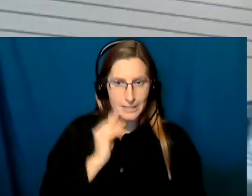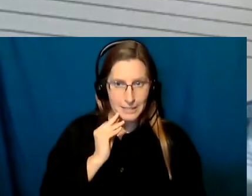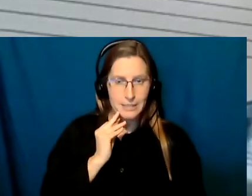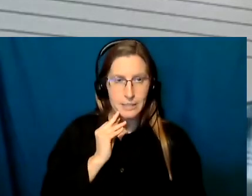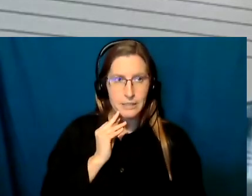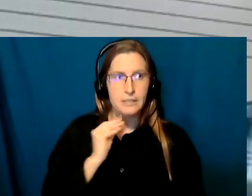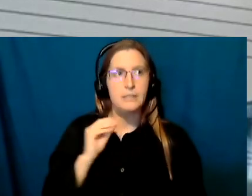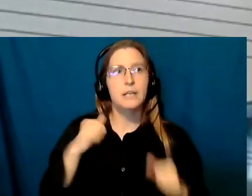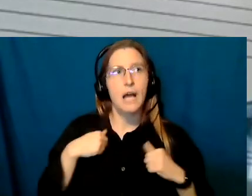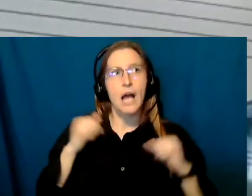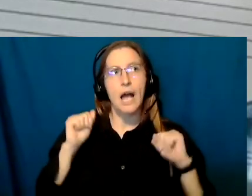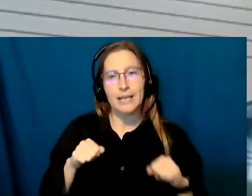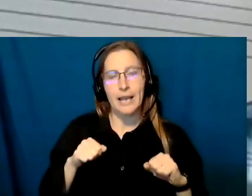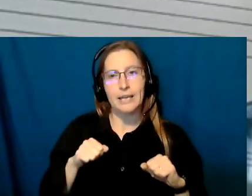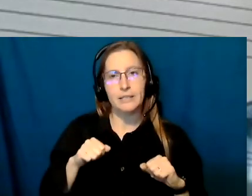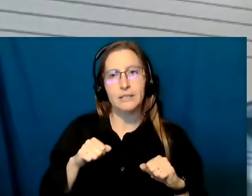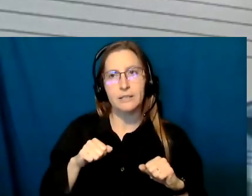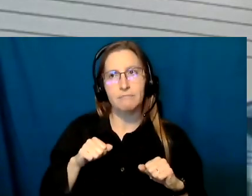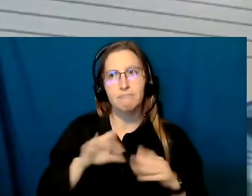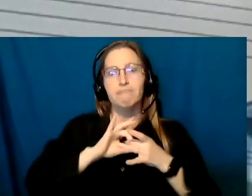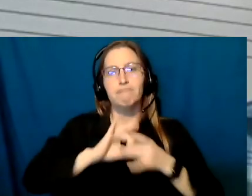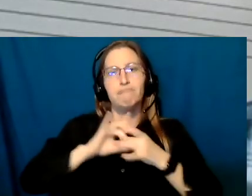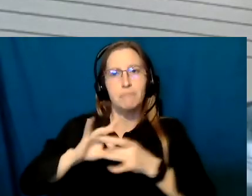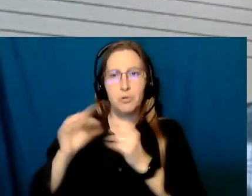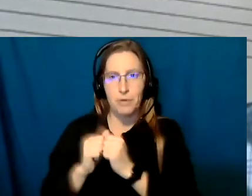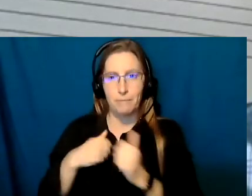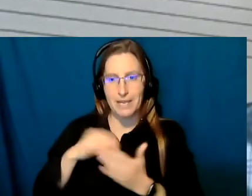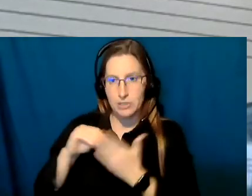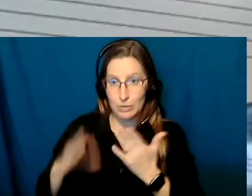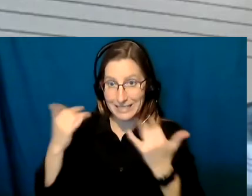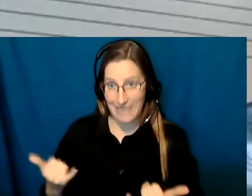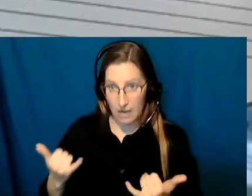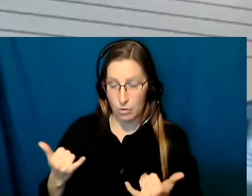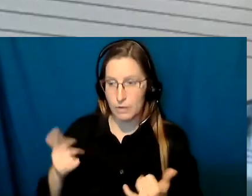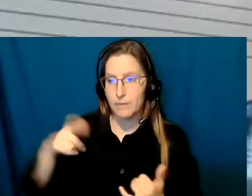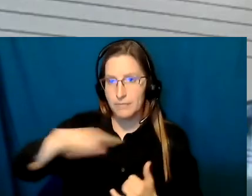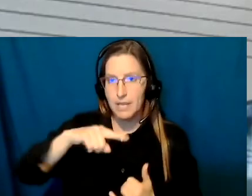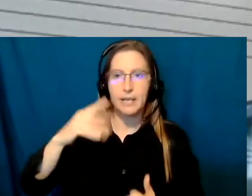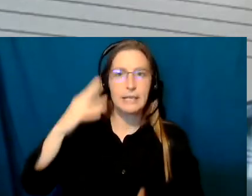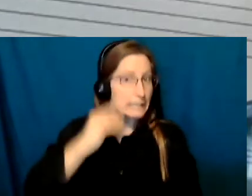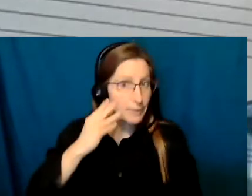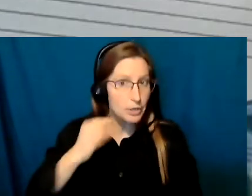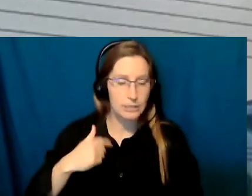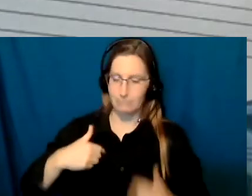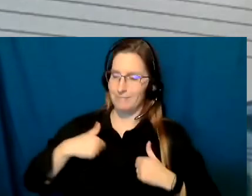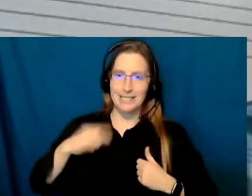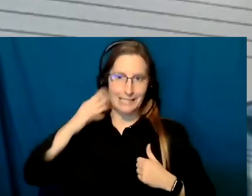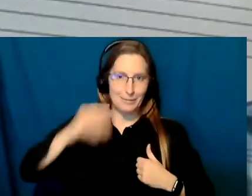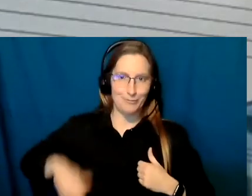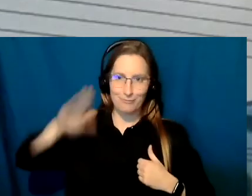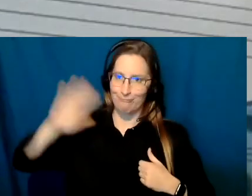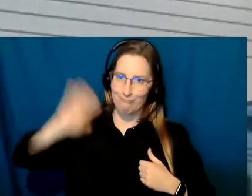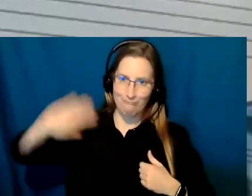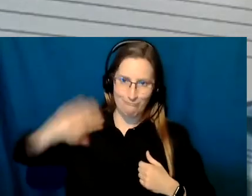to relate to my current students, and I know what they're going through every day in school,